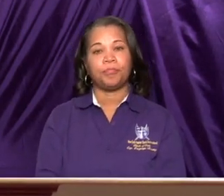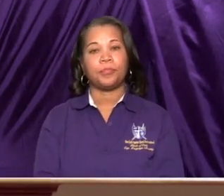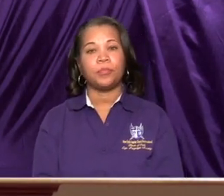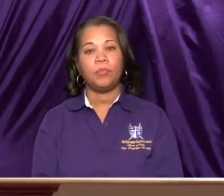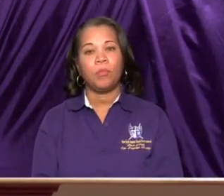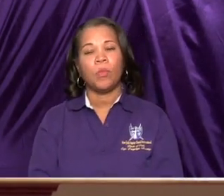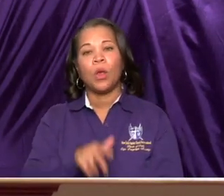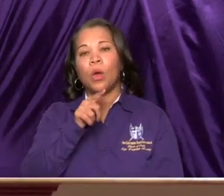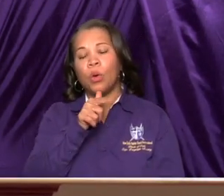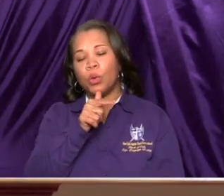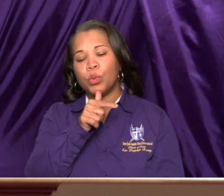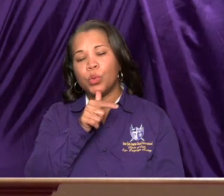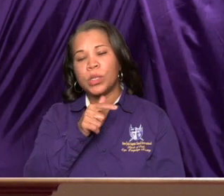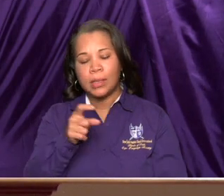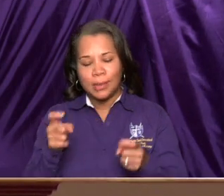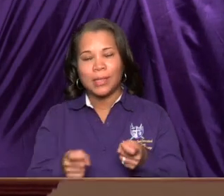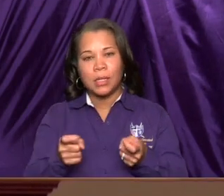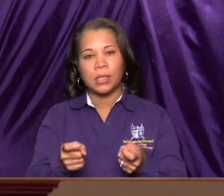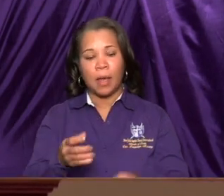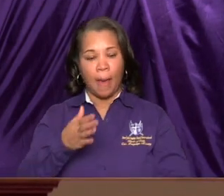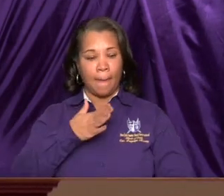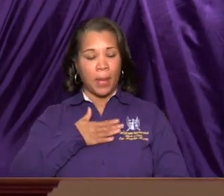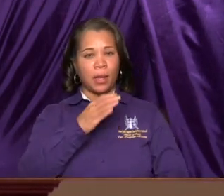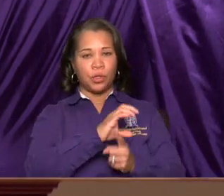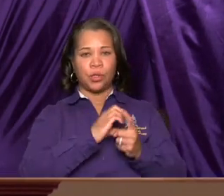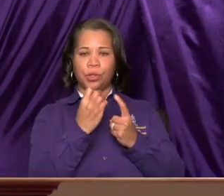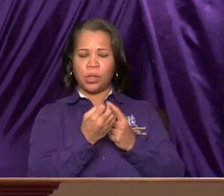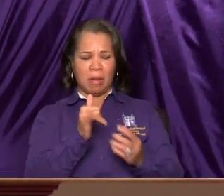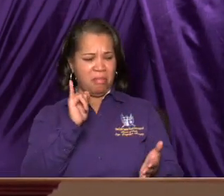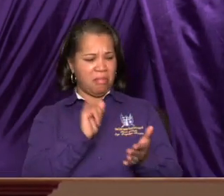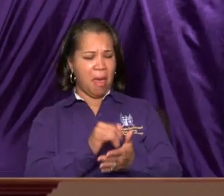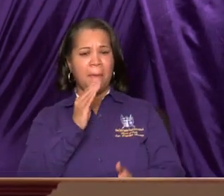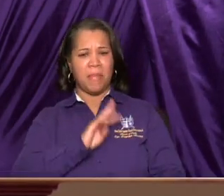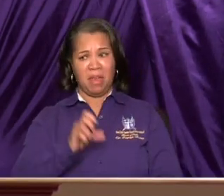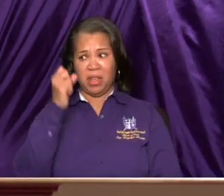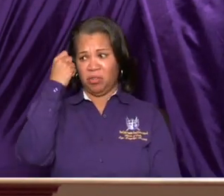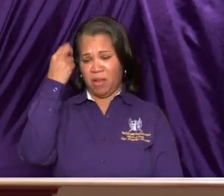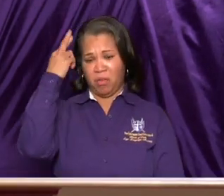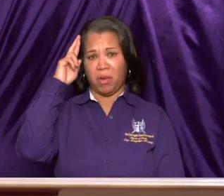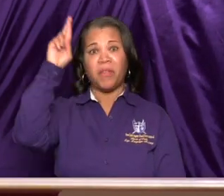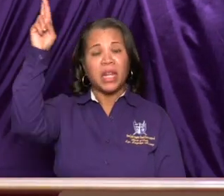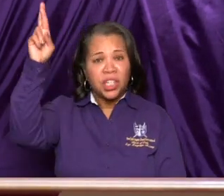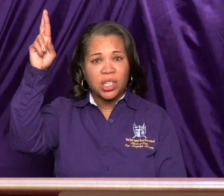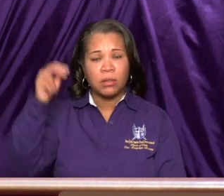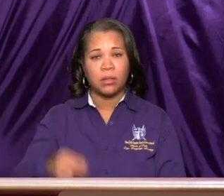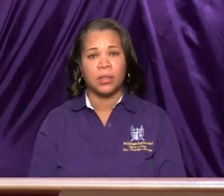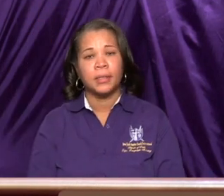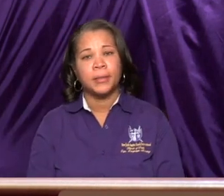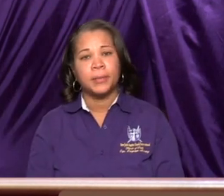Who sinned? Is my circumstance that bad that you got a revelation?